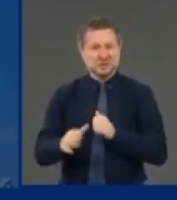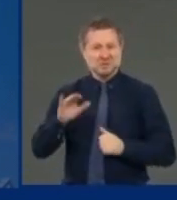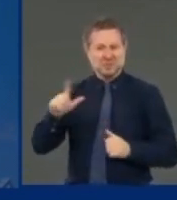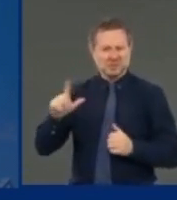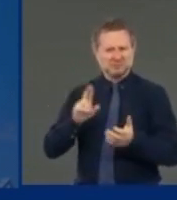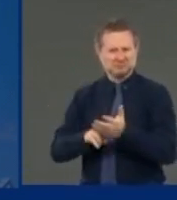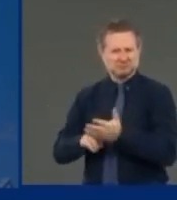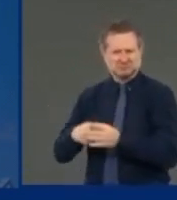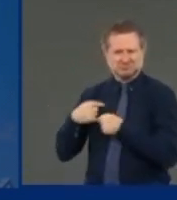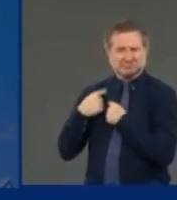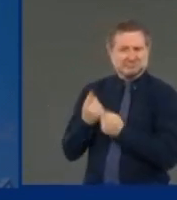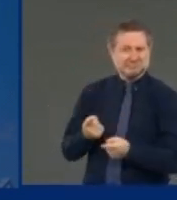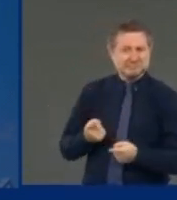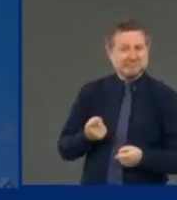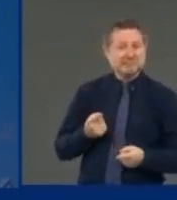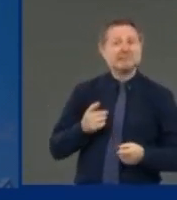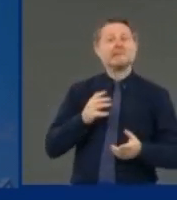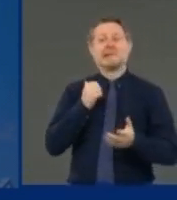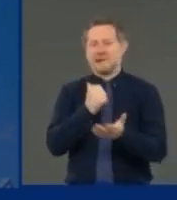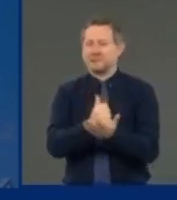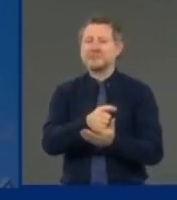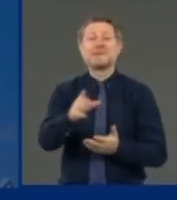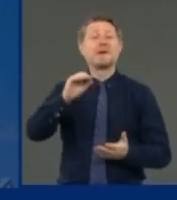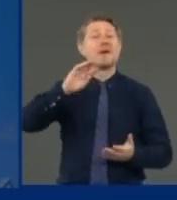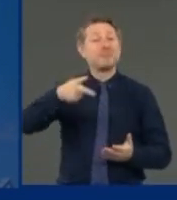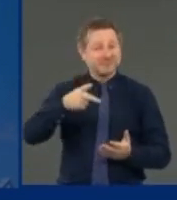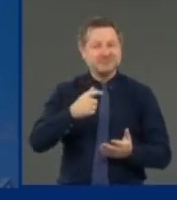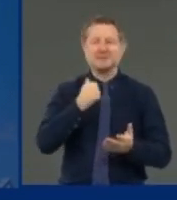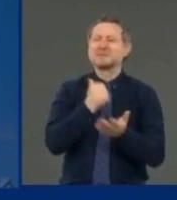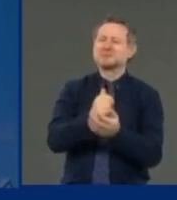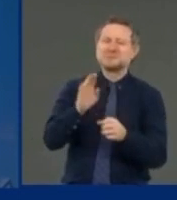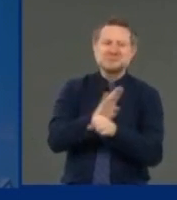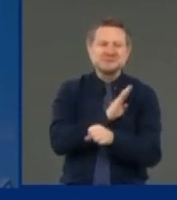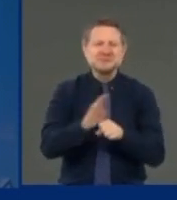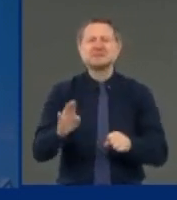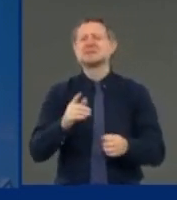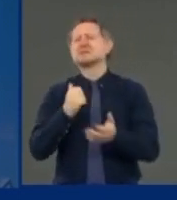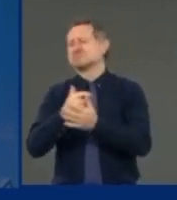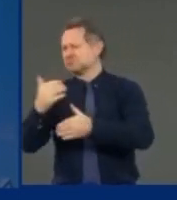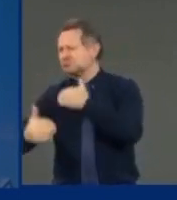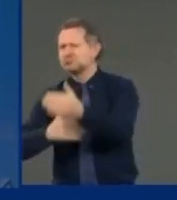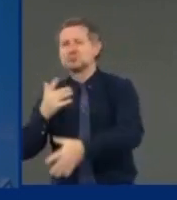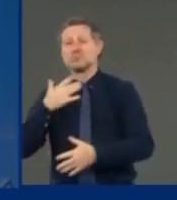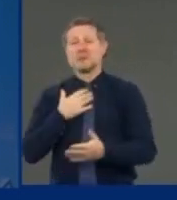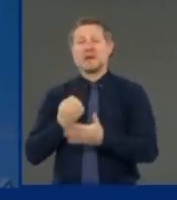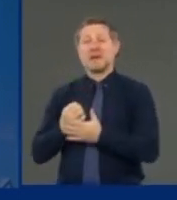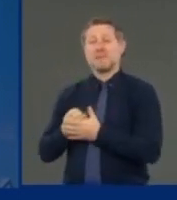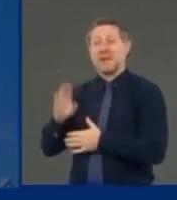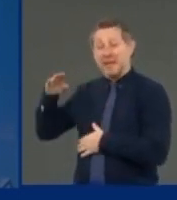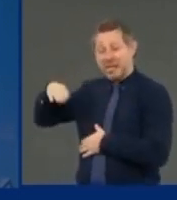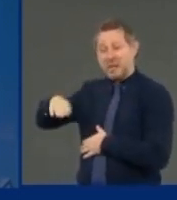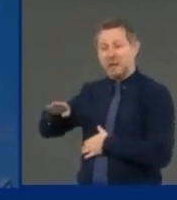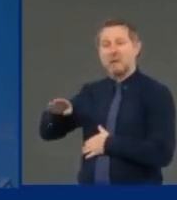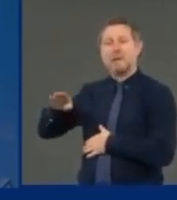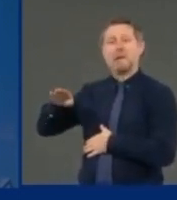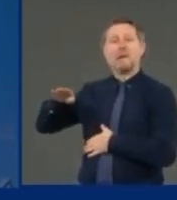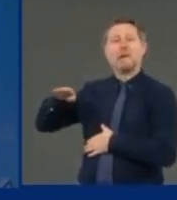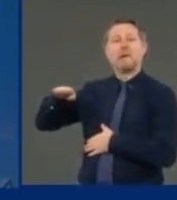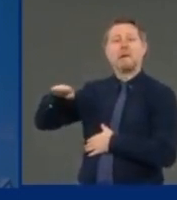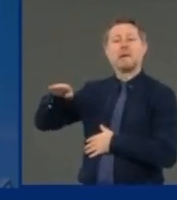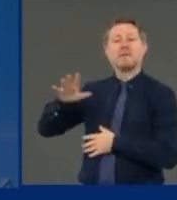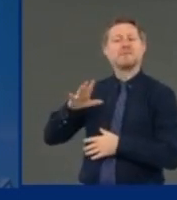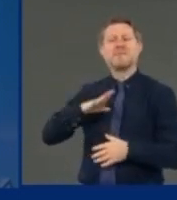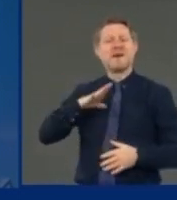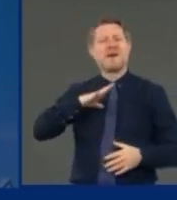been about funding corporations and businesses to keep, to prop up the economy. Fine. Who did they not